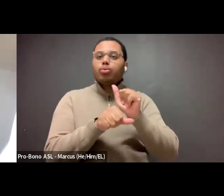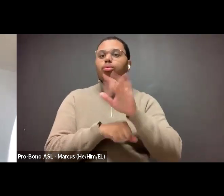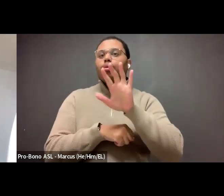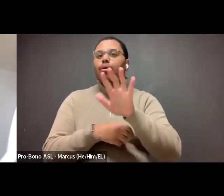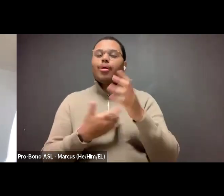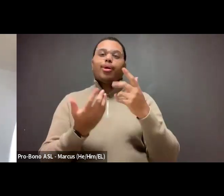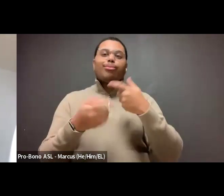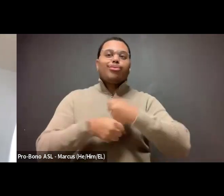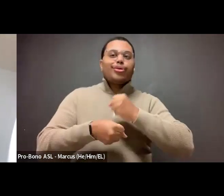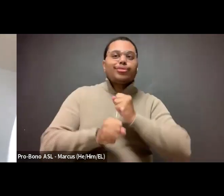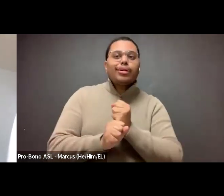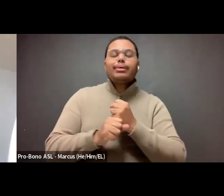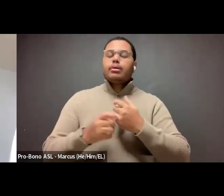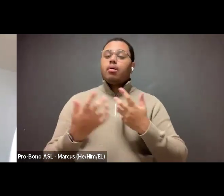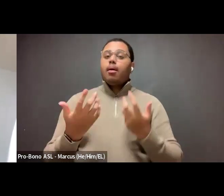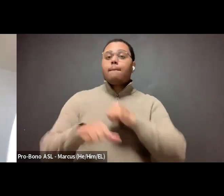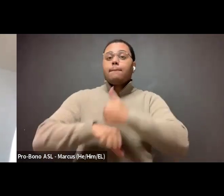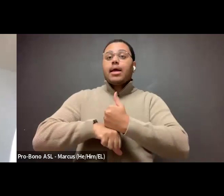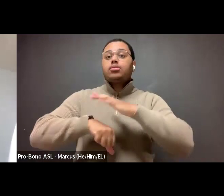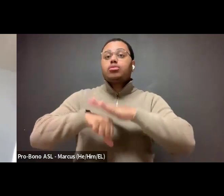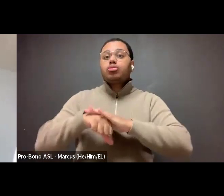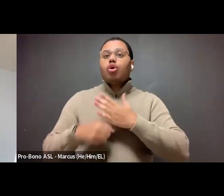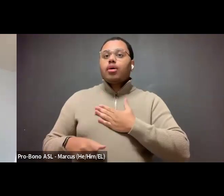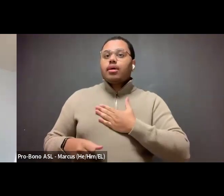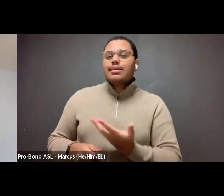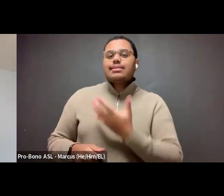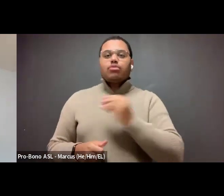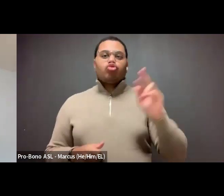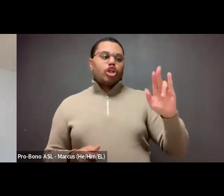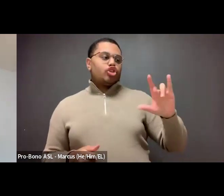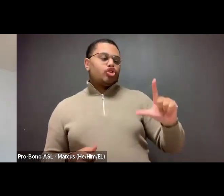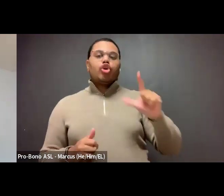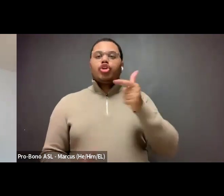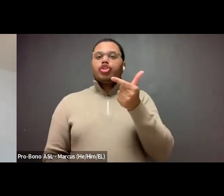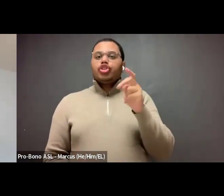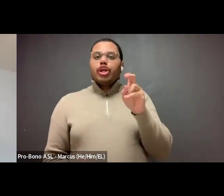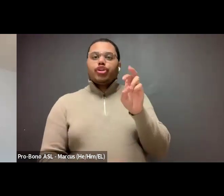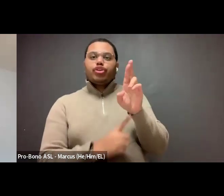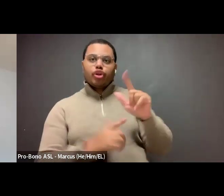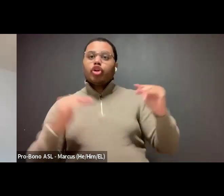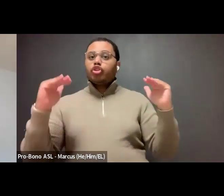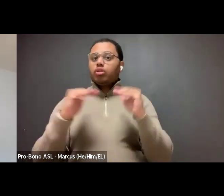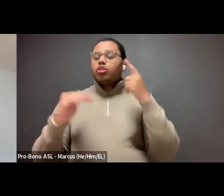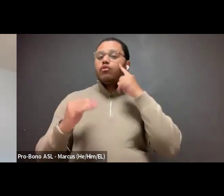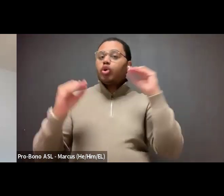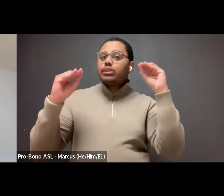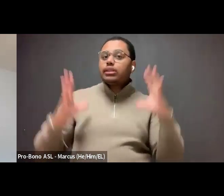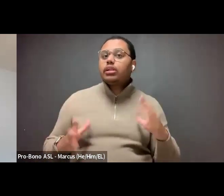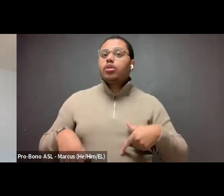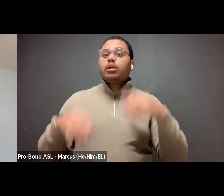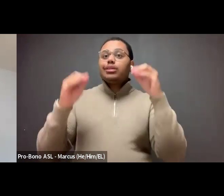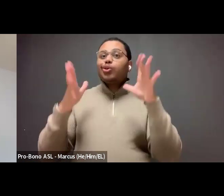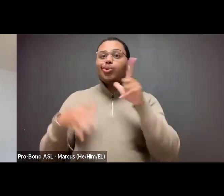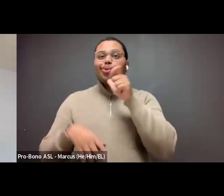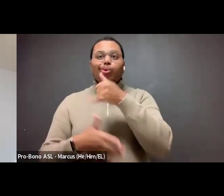is based on consent and racial and gender justice. This book is for teachers who are artists,